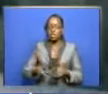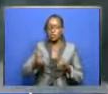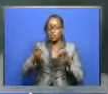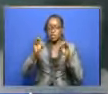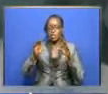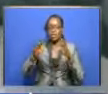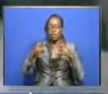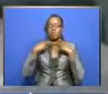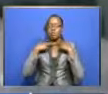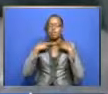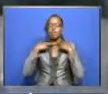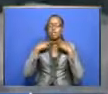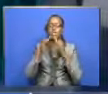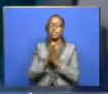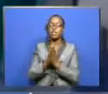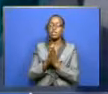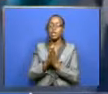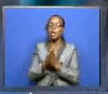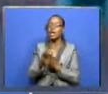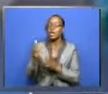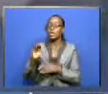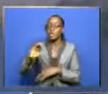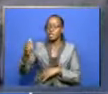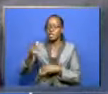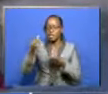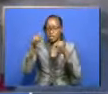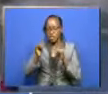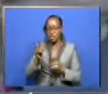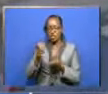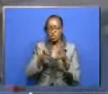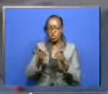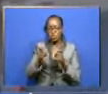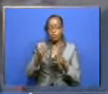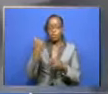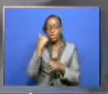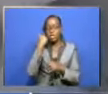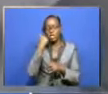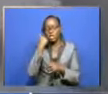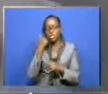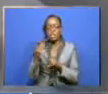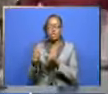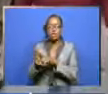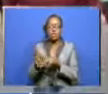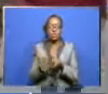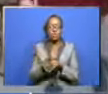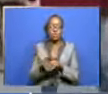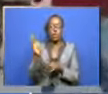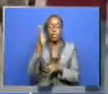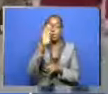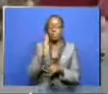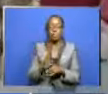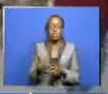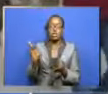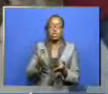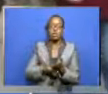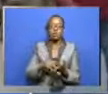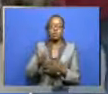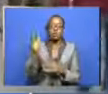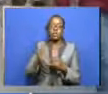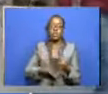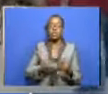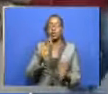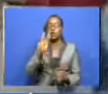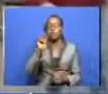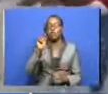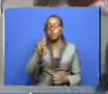and curfew in Melbourne to try and bring the disease under control. In the meantime, Brazil has registered more than 4.1